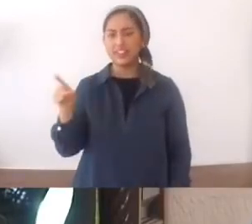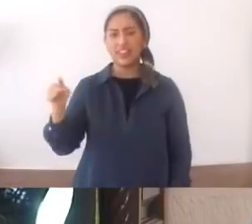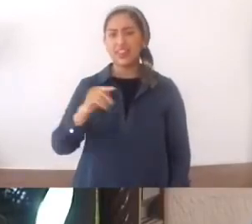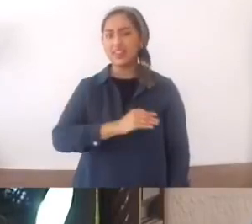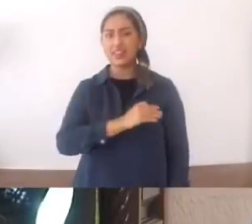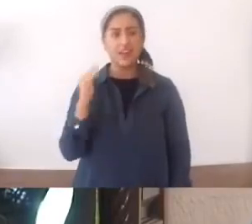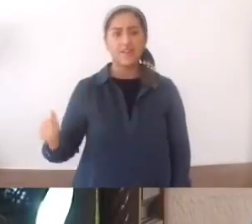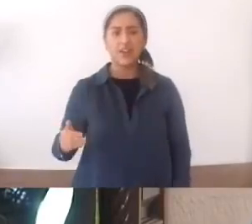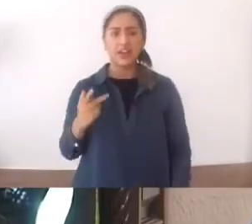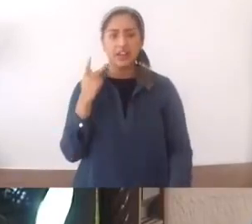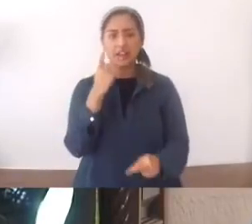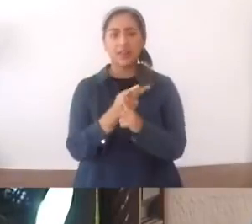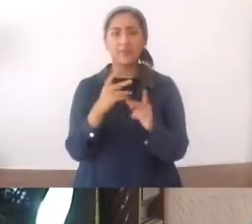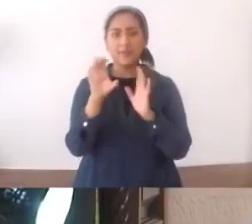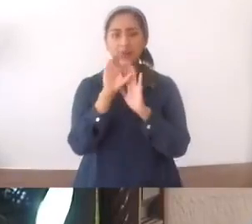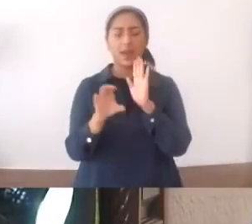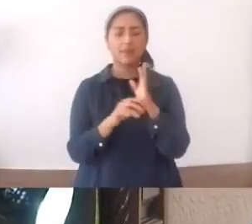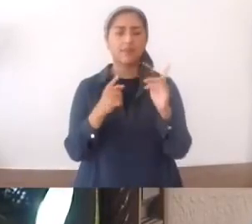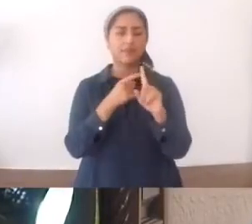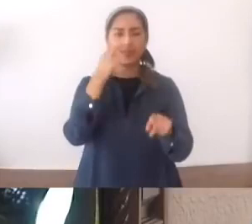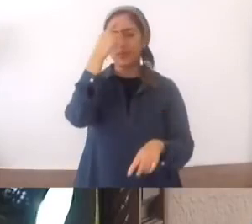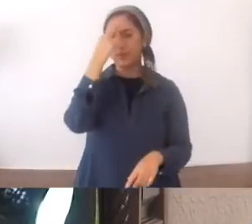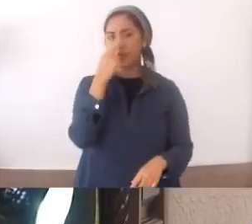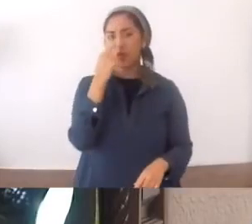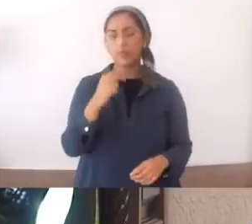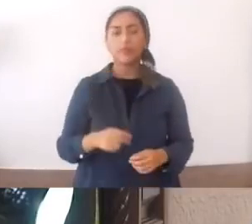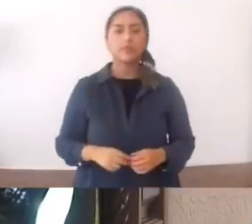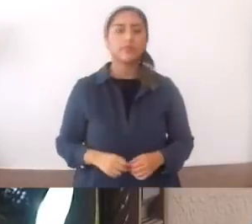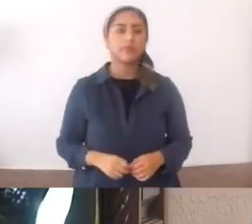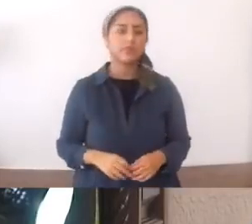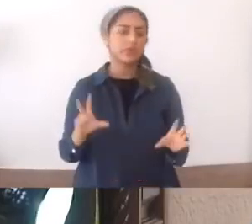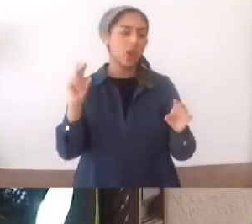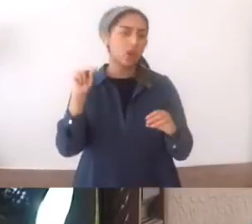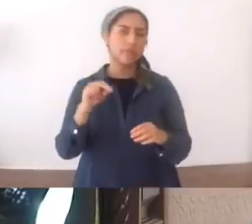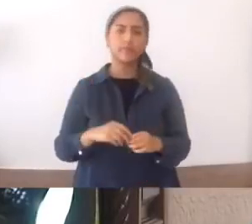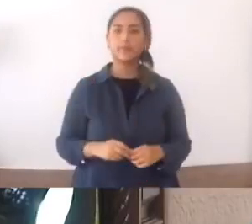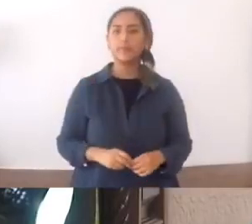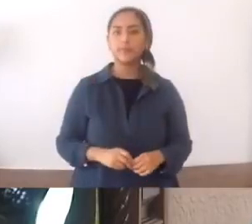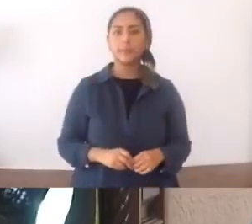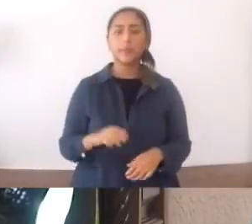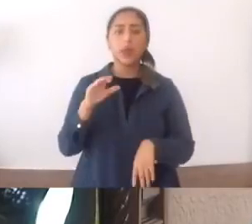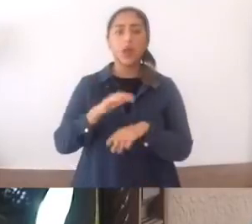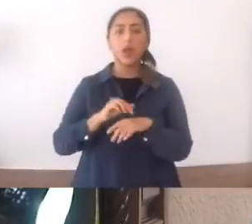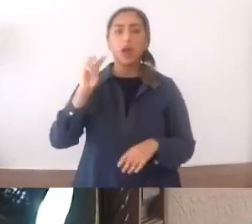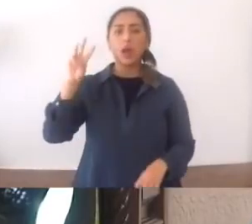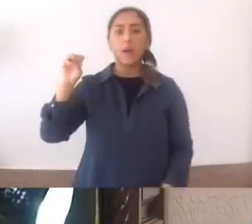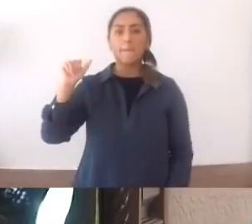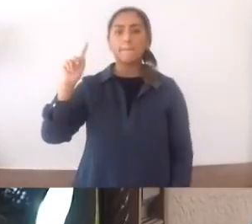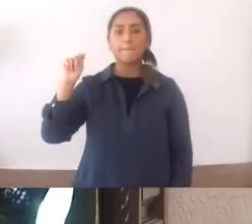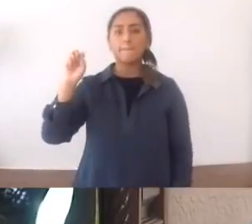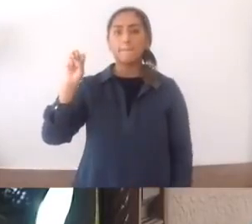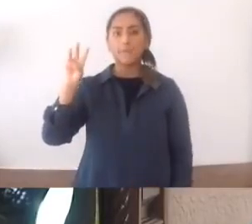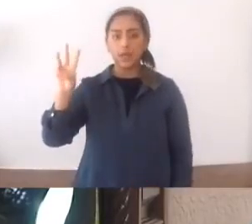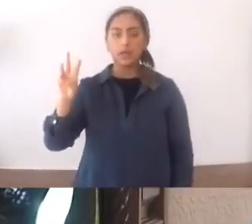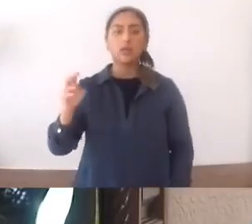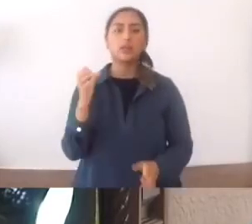the Torah. Él nunca guardó mandamientos de Roma. He never kept the commandments of Rome. No. No. En